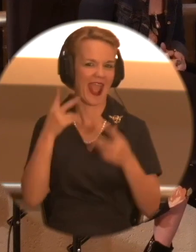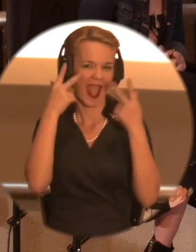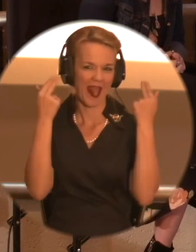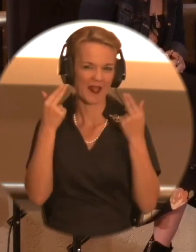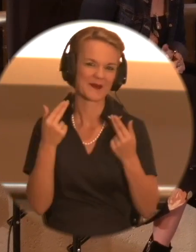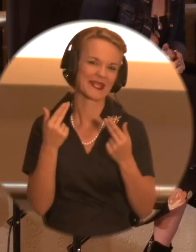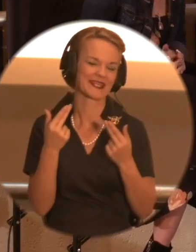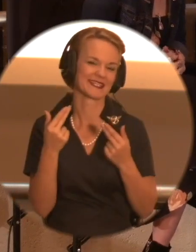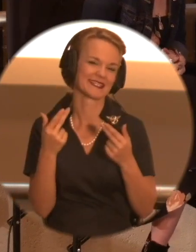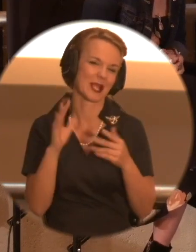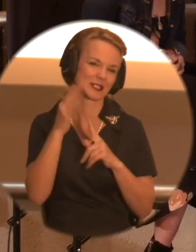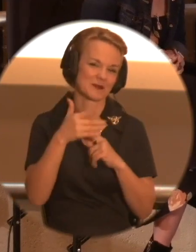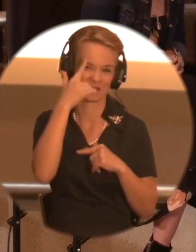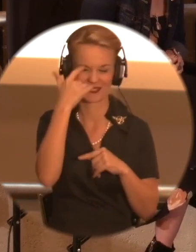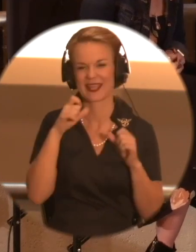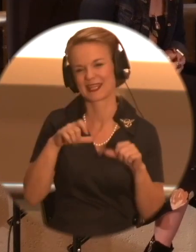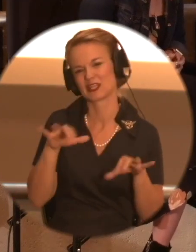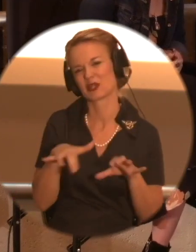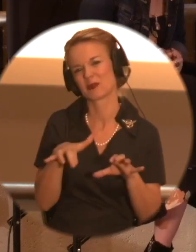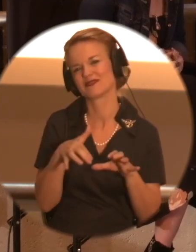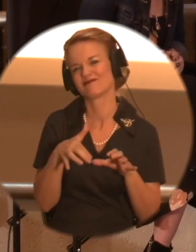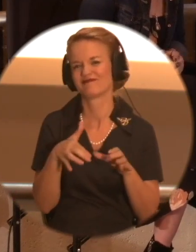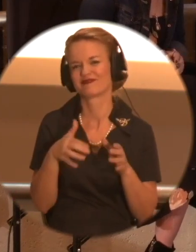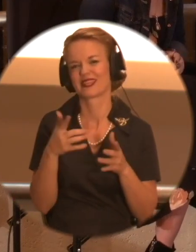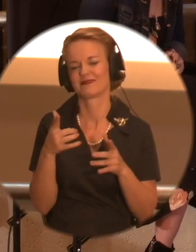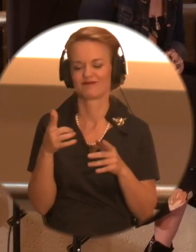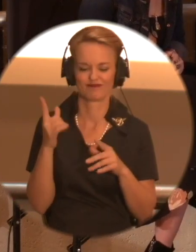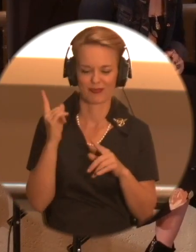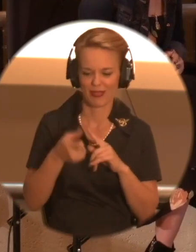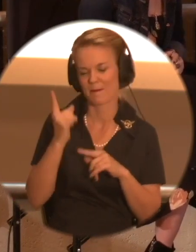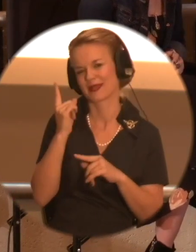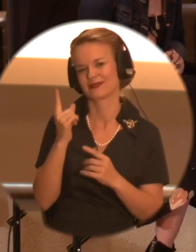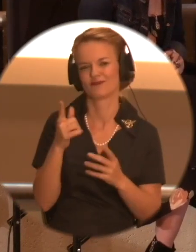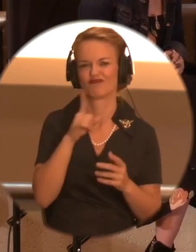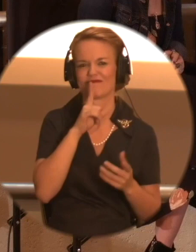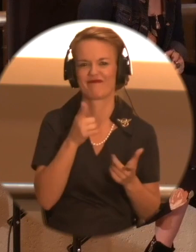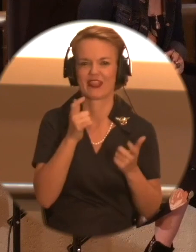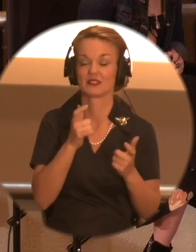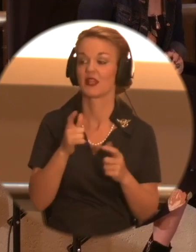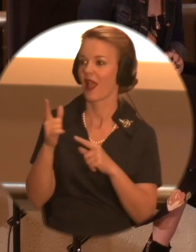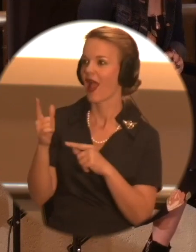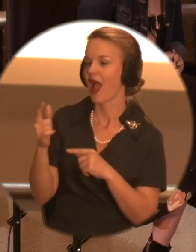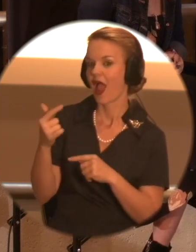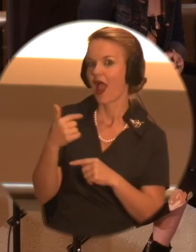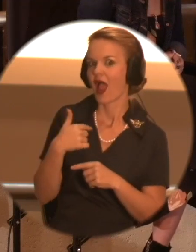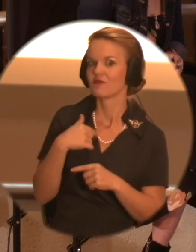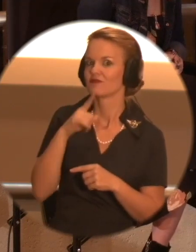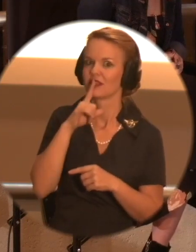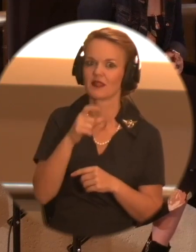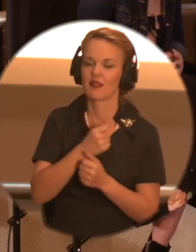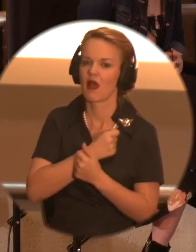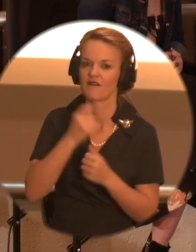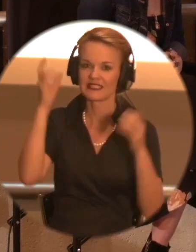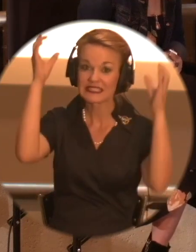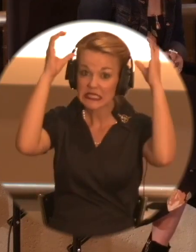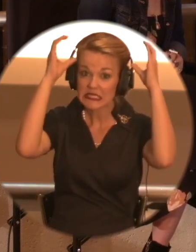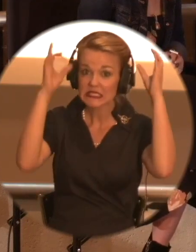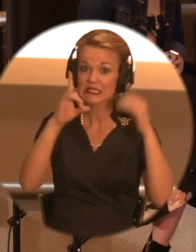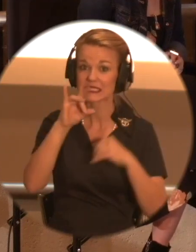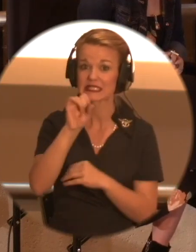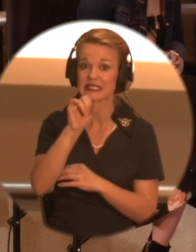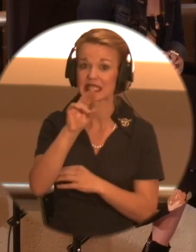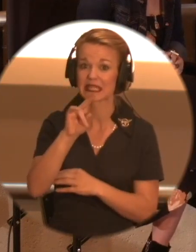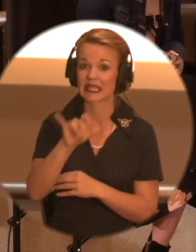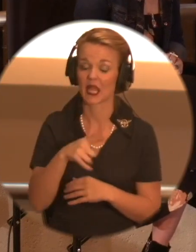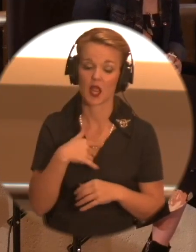that last minute. Right. For me, I've got as a Disney person, I went to Food and Wine a couple years ago, and they have a